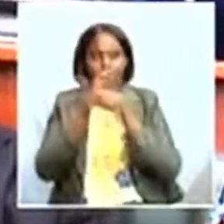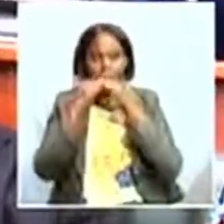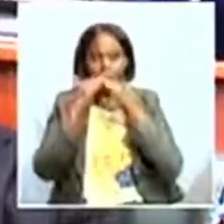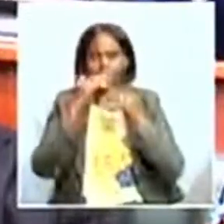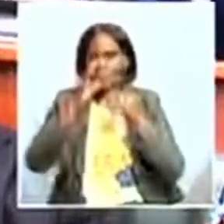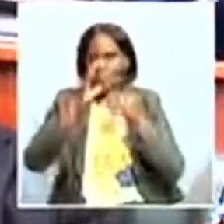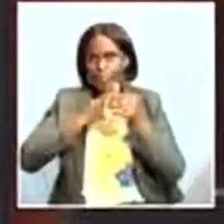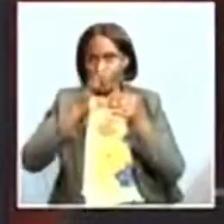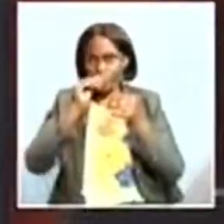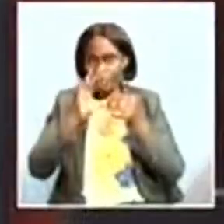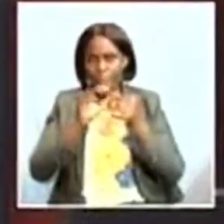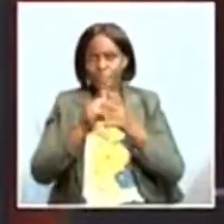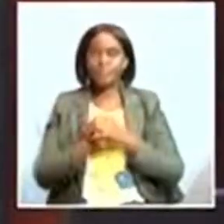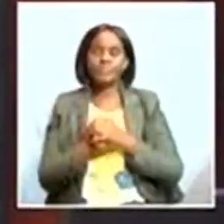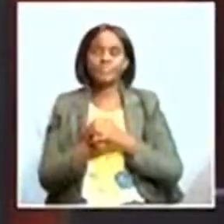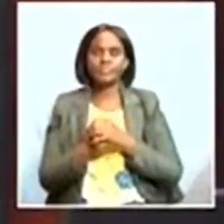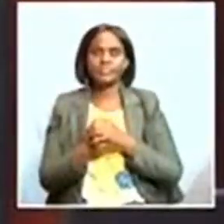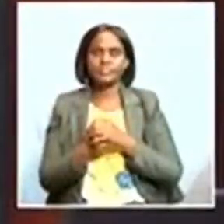Speaker.